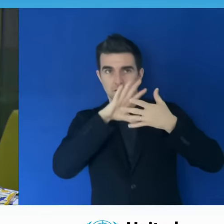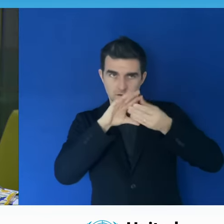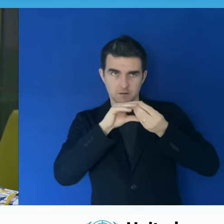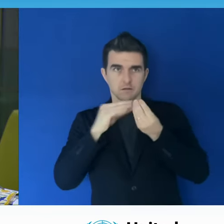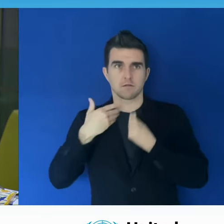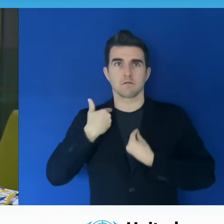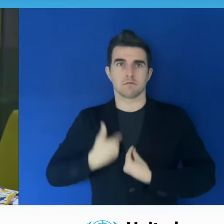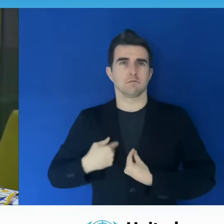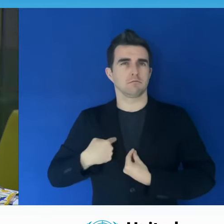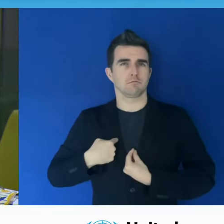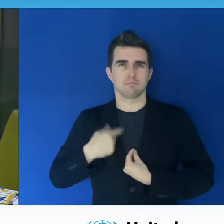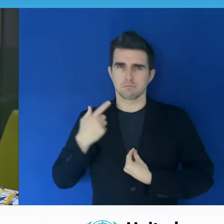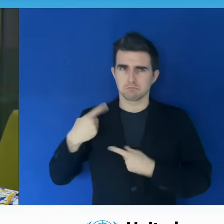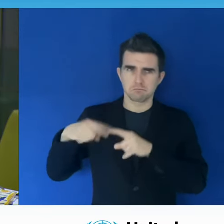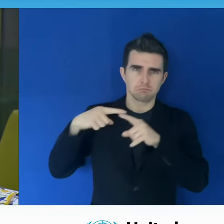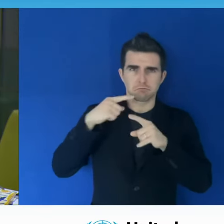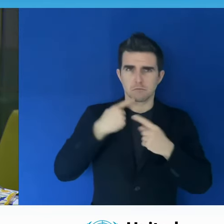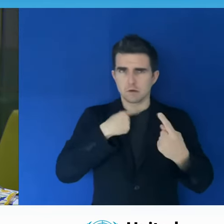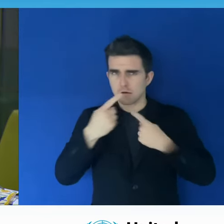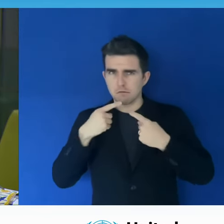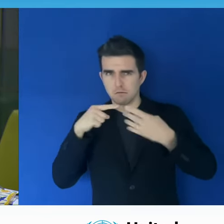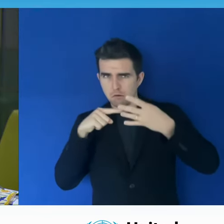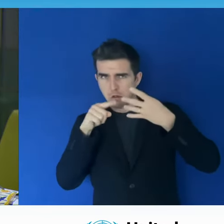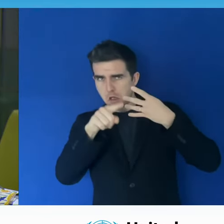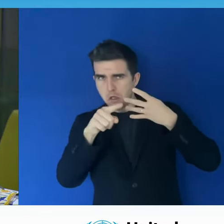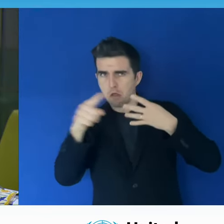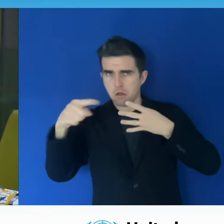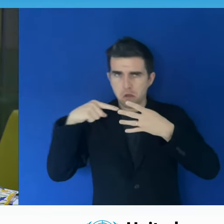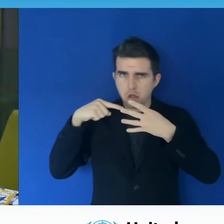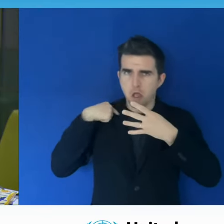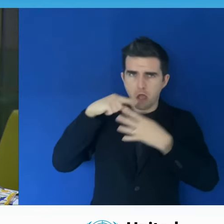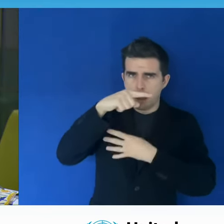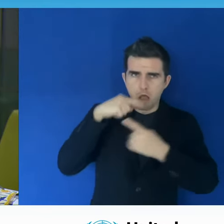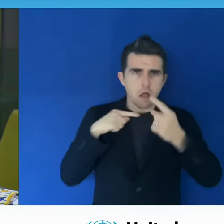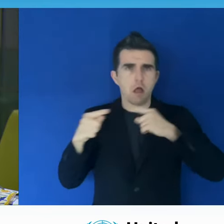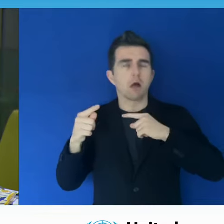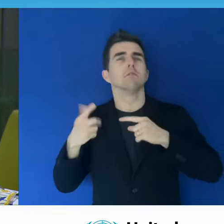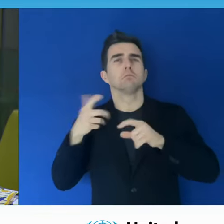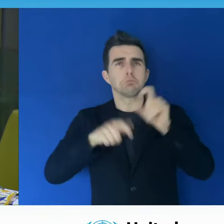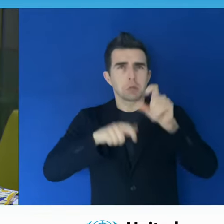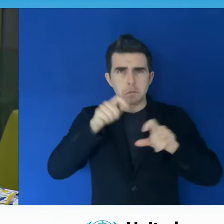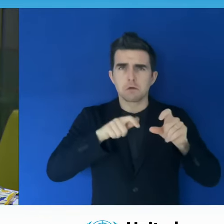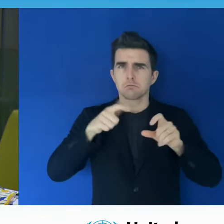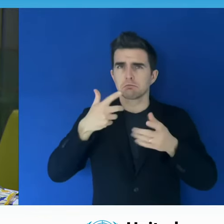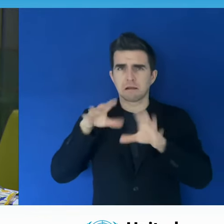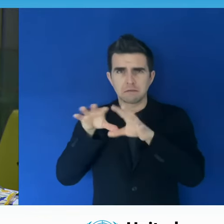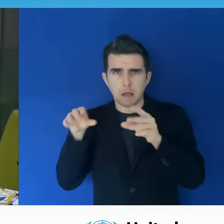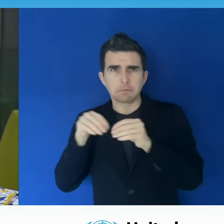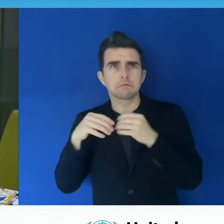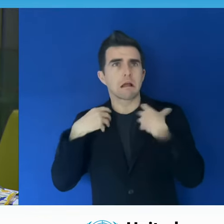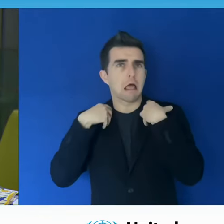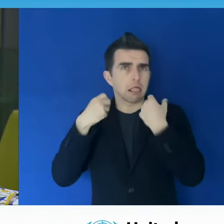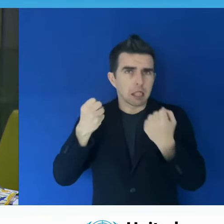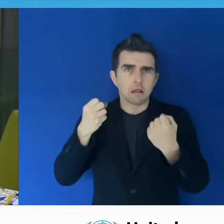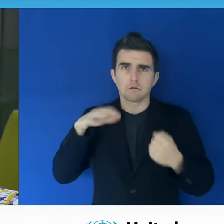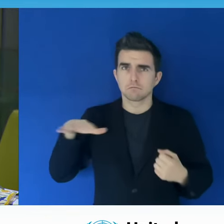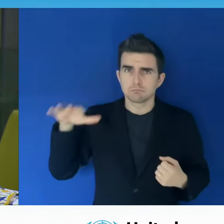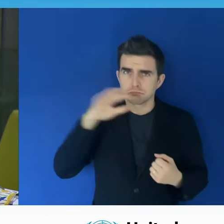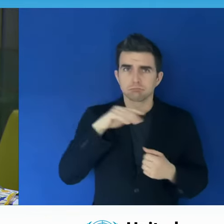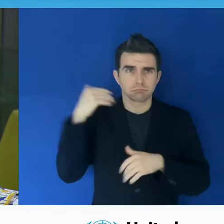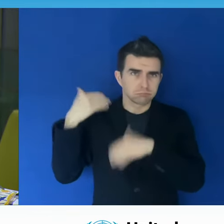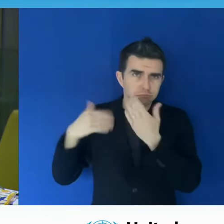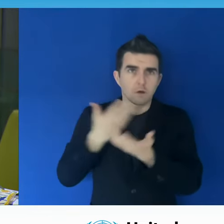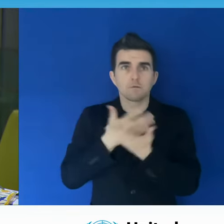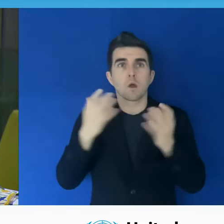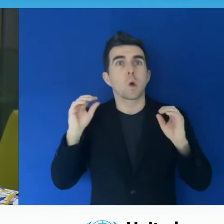health care systems, as well as responses that exist for young people. It has to involve education, and